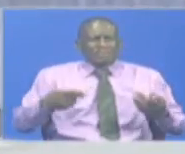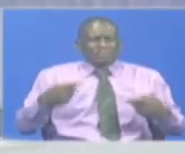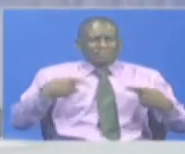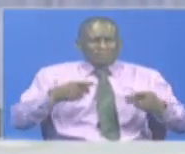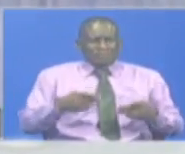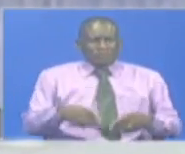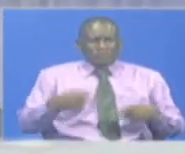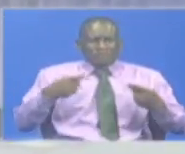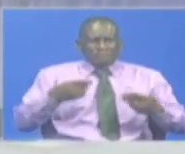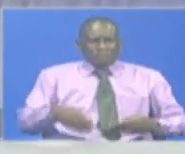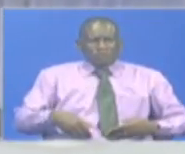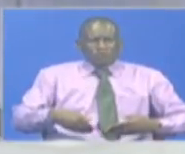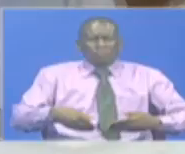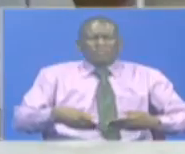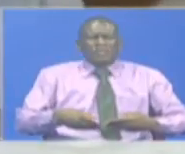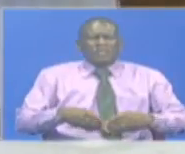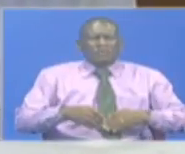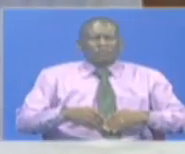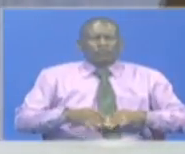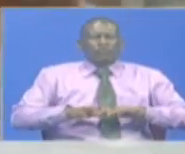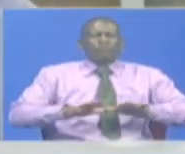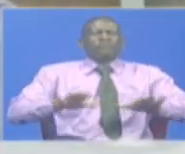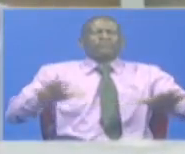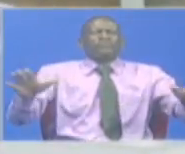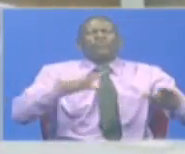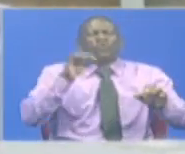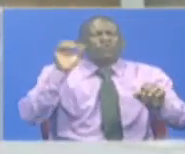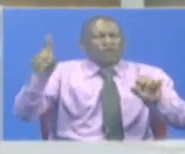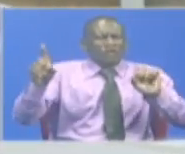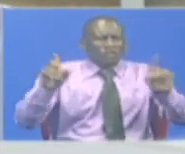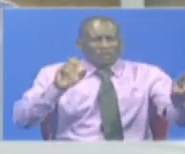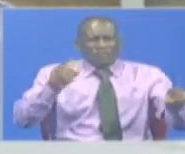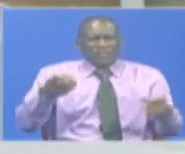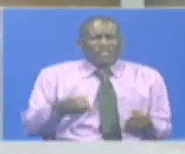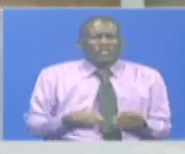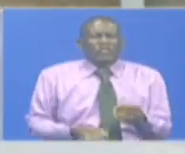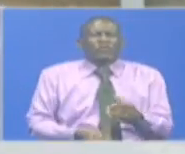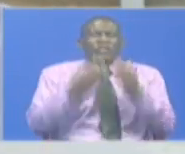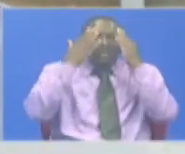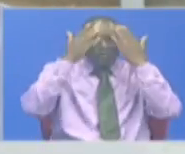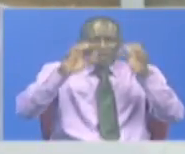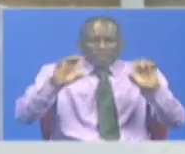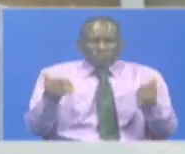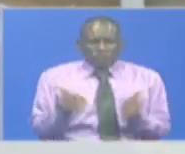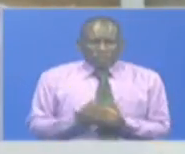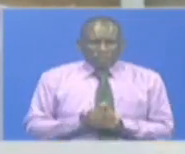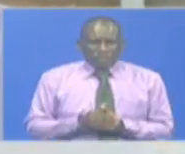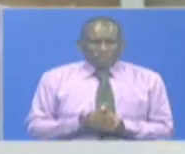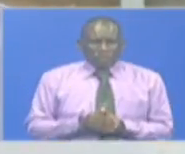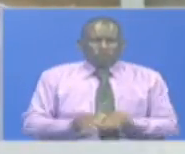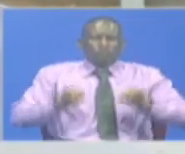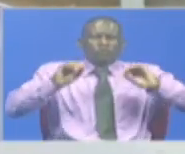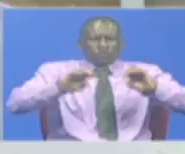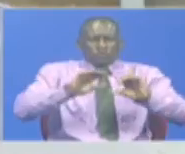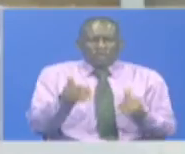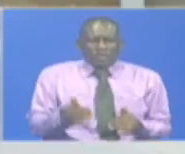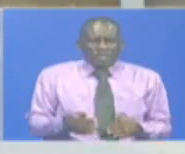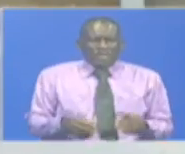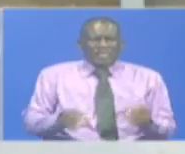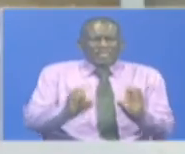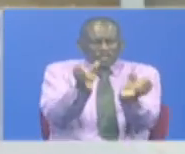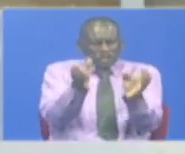wa distributed, baka waende kwa mali huko, waelemishwe vizuri. Waelemishwe vizuri, maridio,